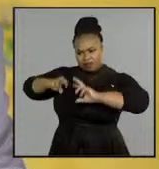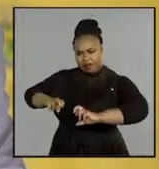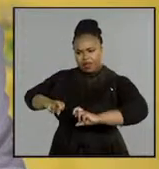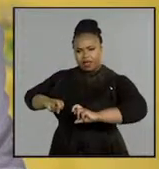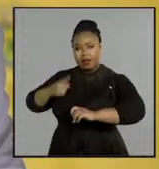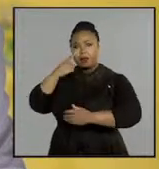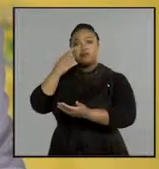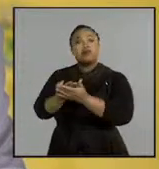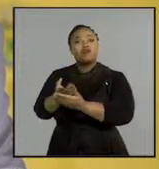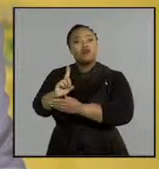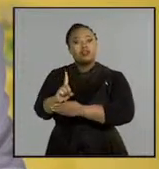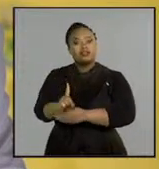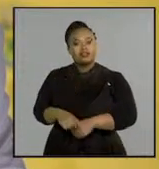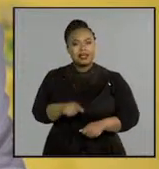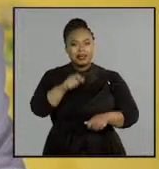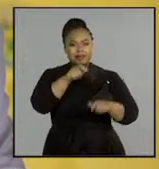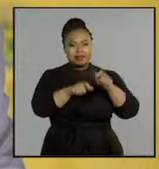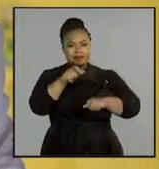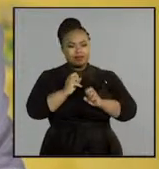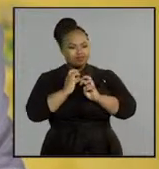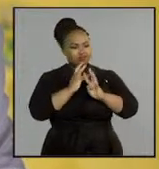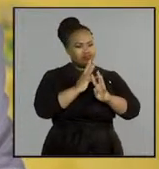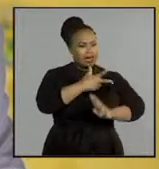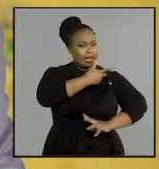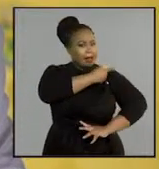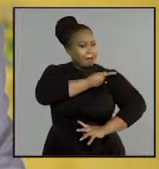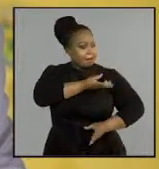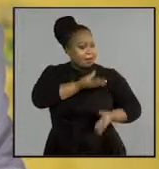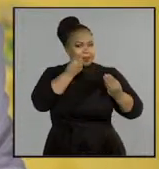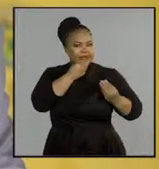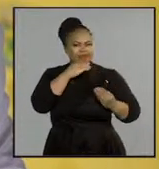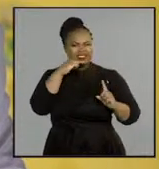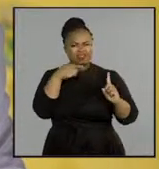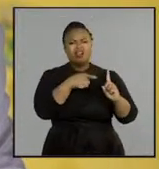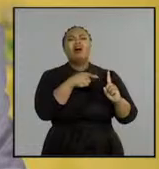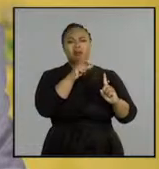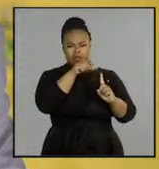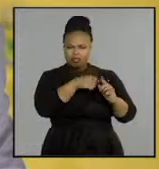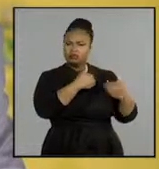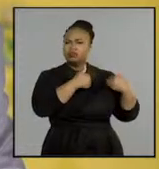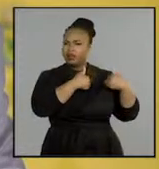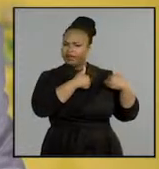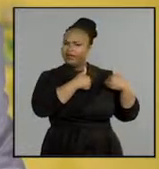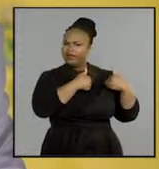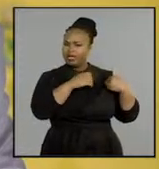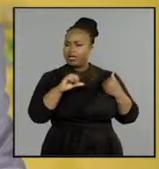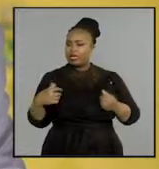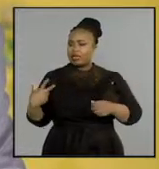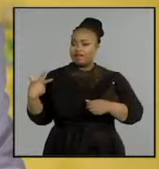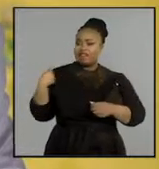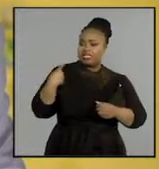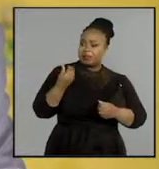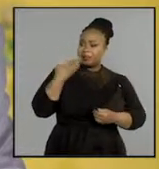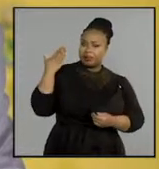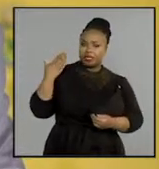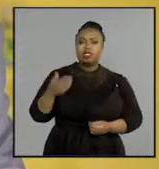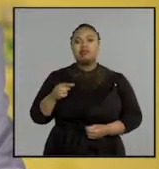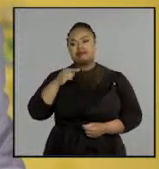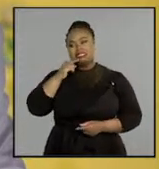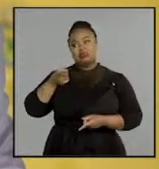has shown that vaccinated people are safer or in safer space than those who are